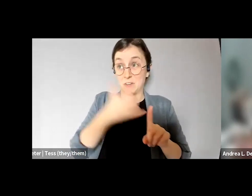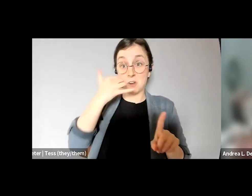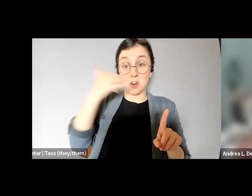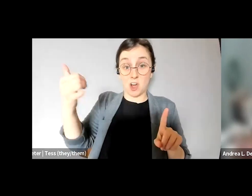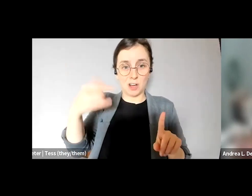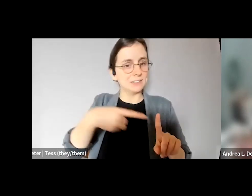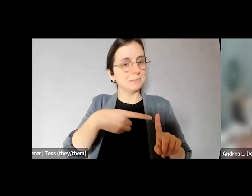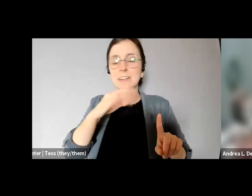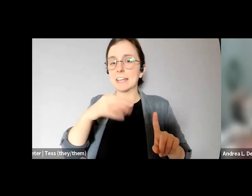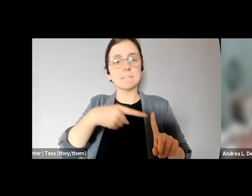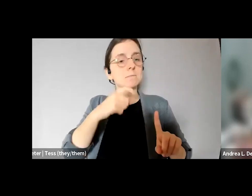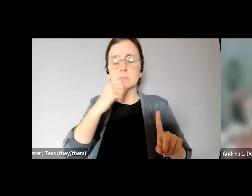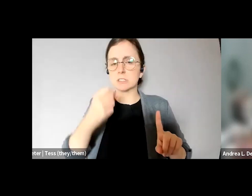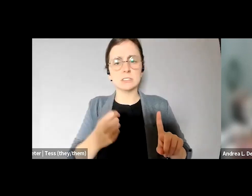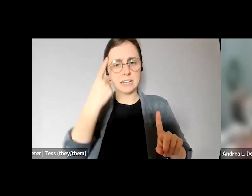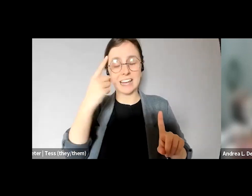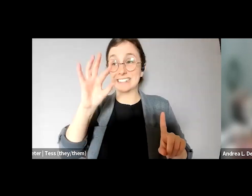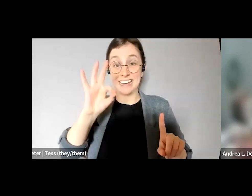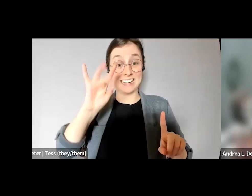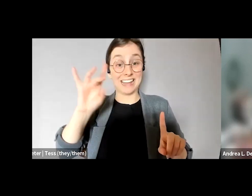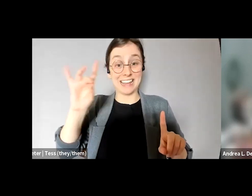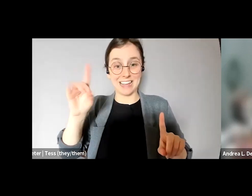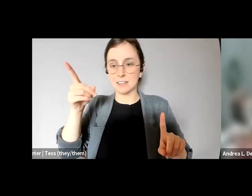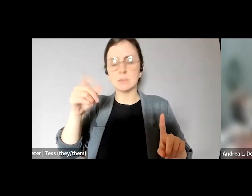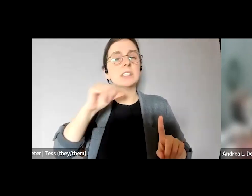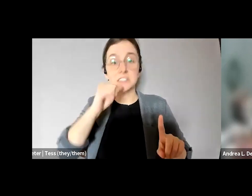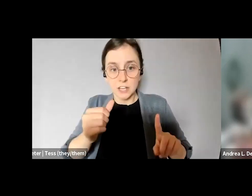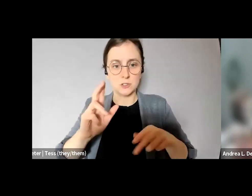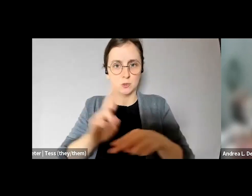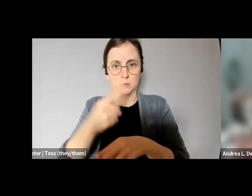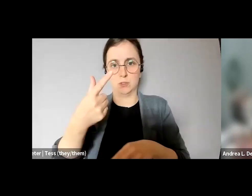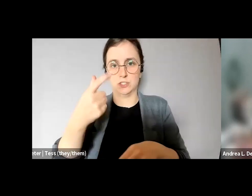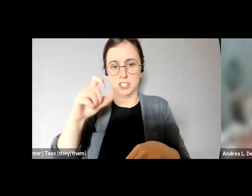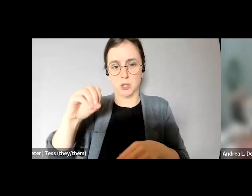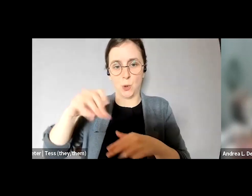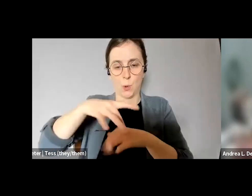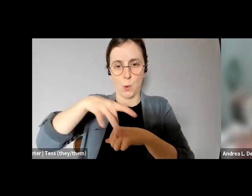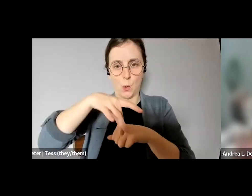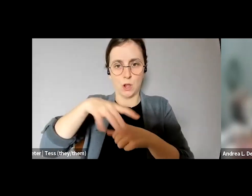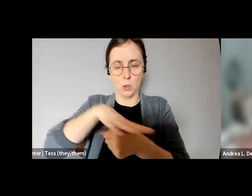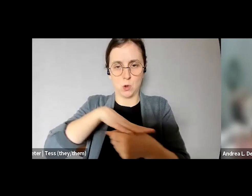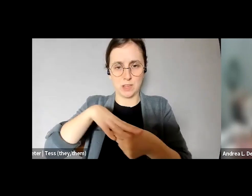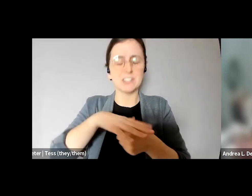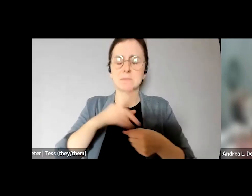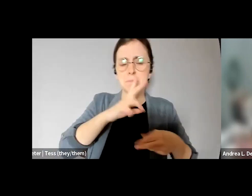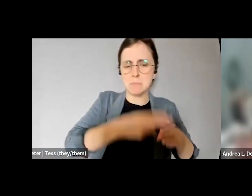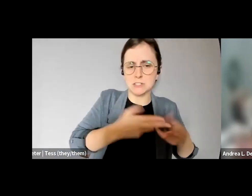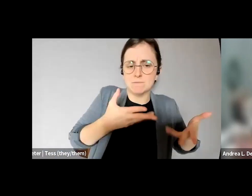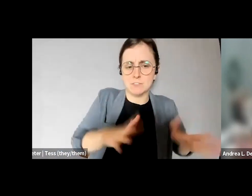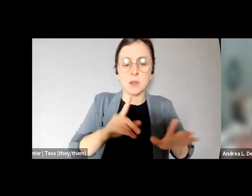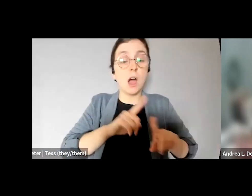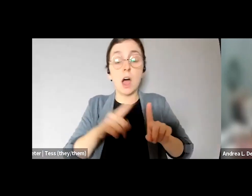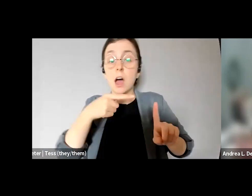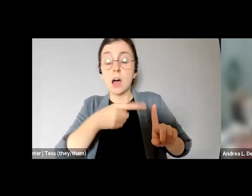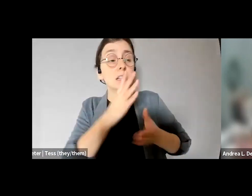understand that 988, it doesn't use geolocation. I know that was mentioned earlier, but individuals may not understand